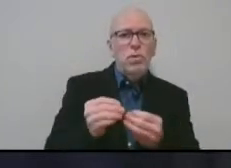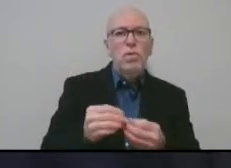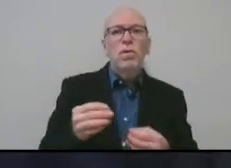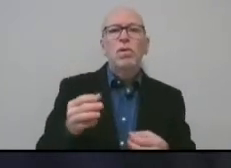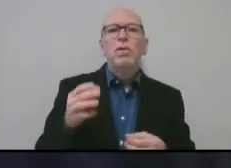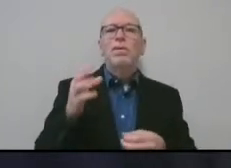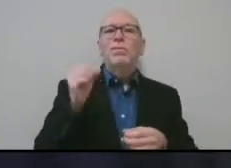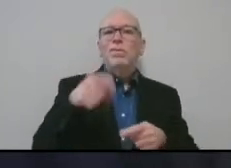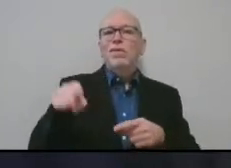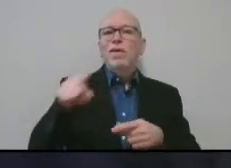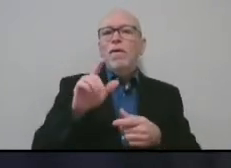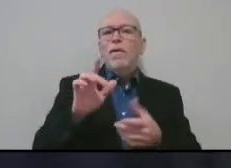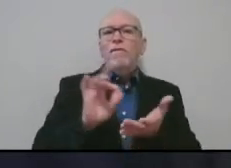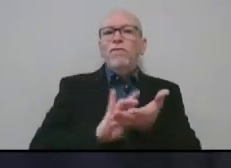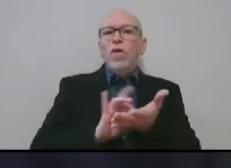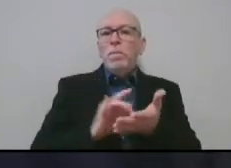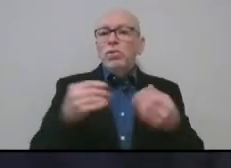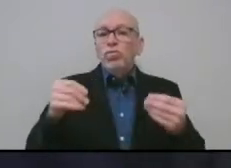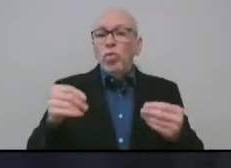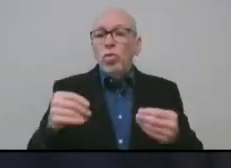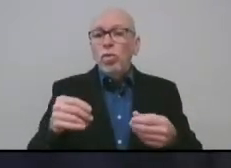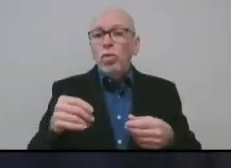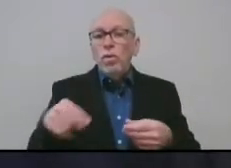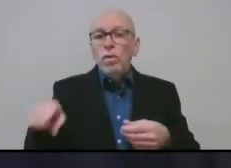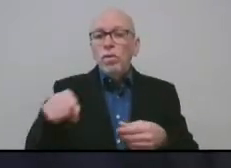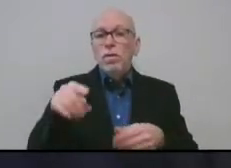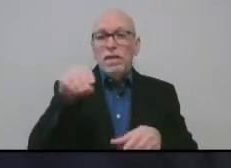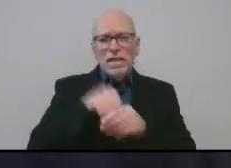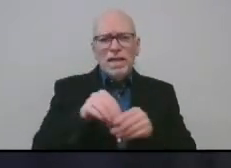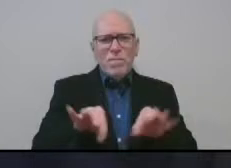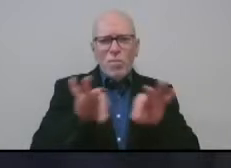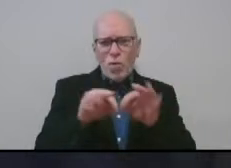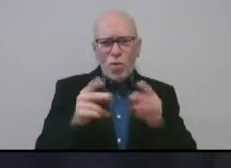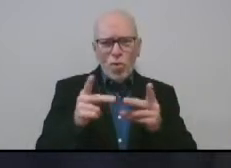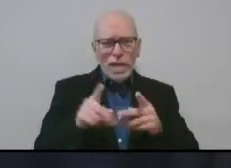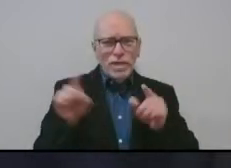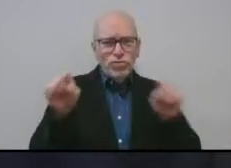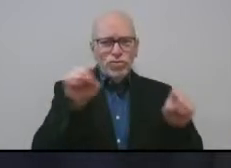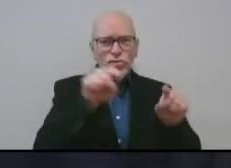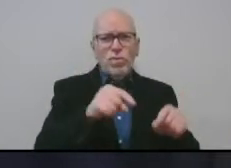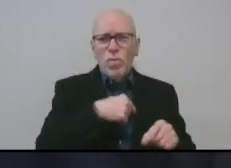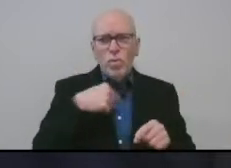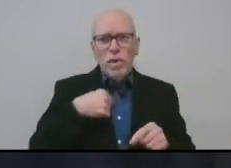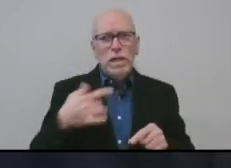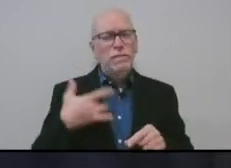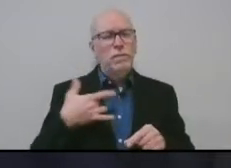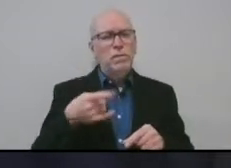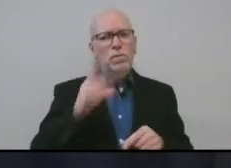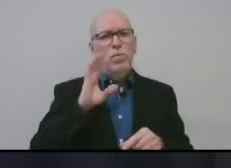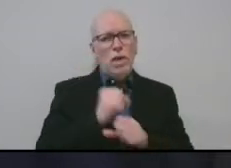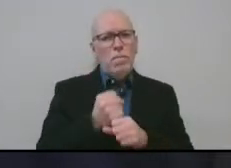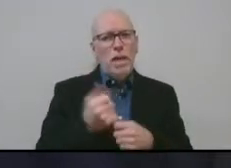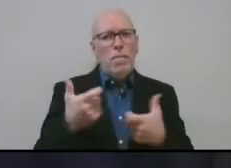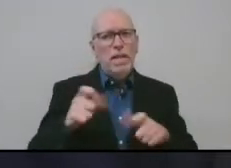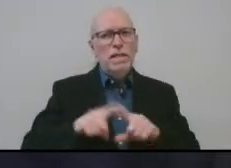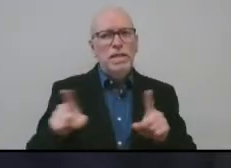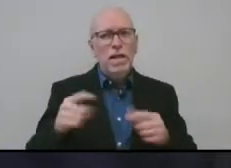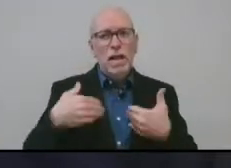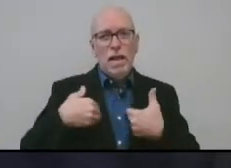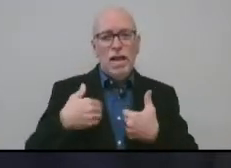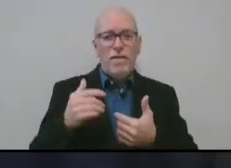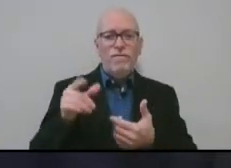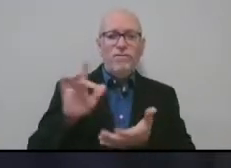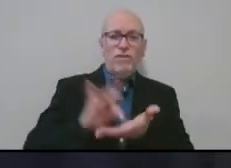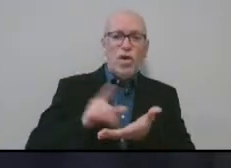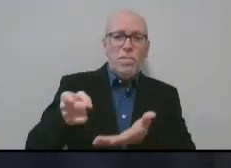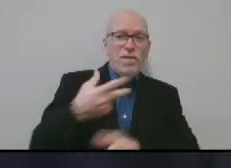these pharmacies who are in important locations where we do believe it will make a difference to have a pharmacy vaccinating there, and